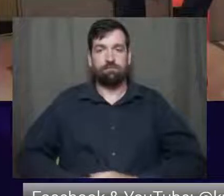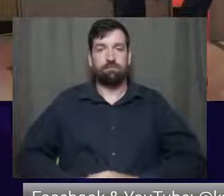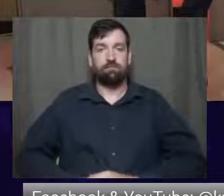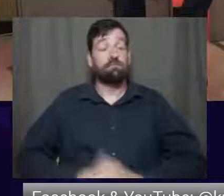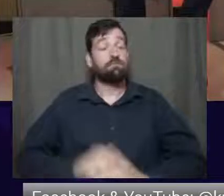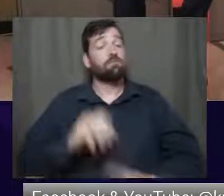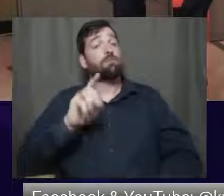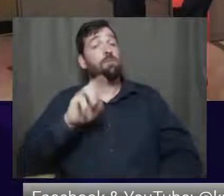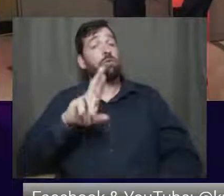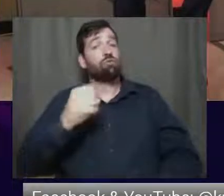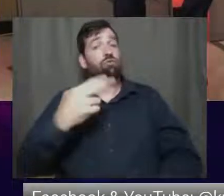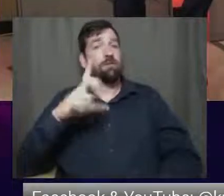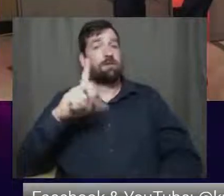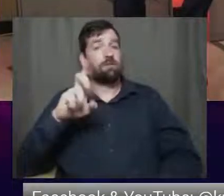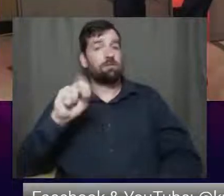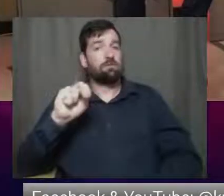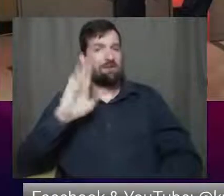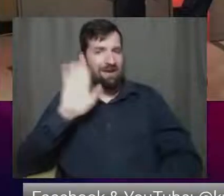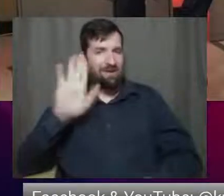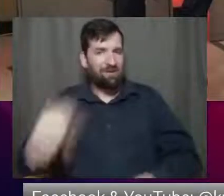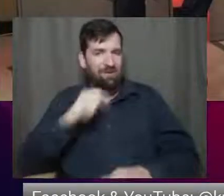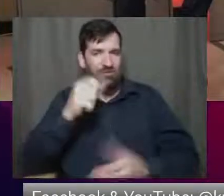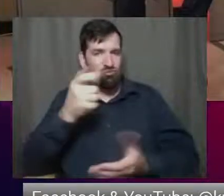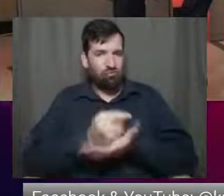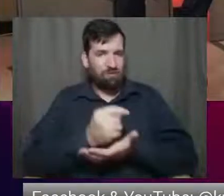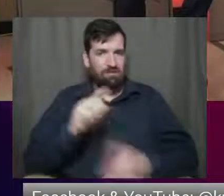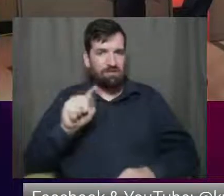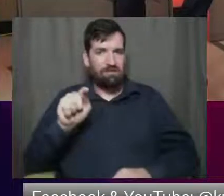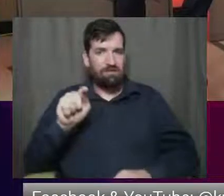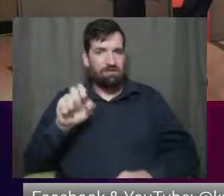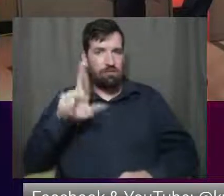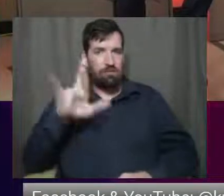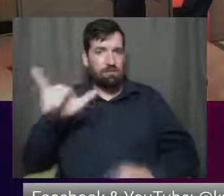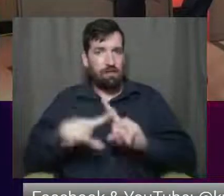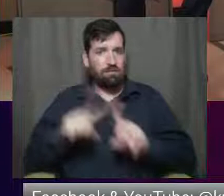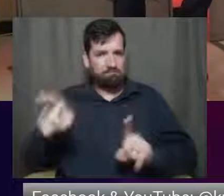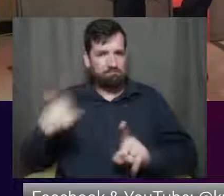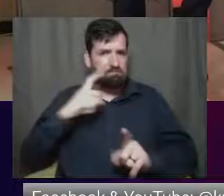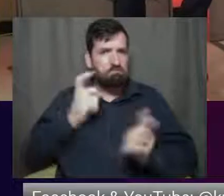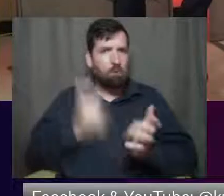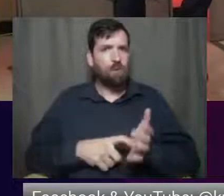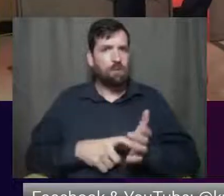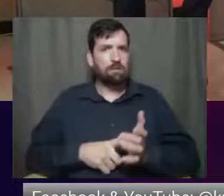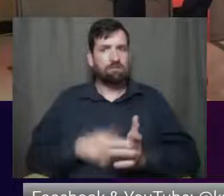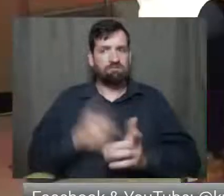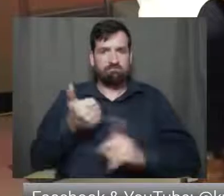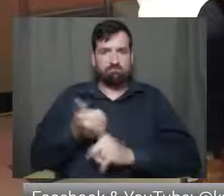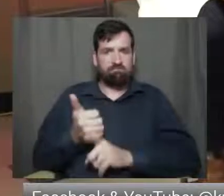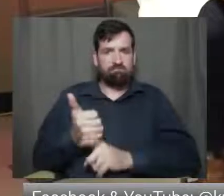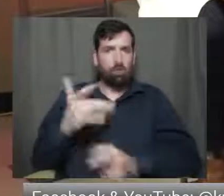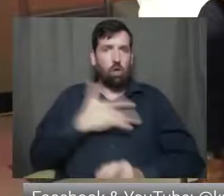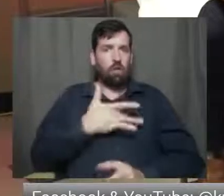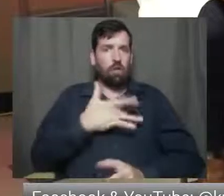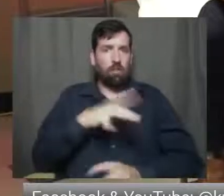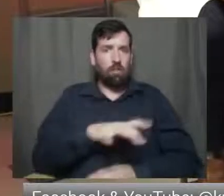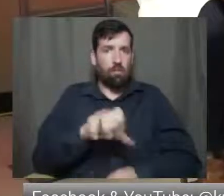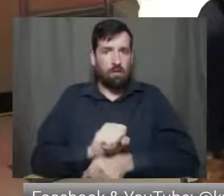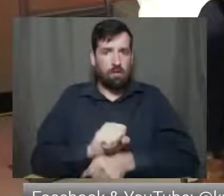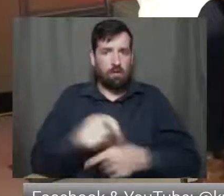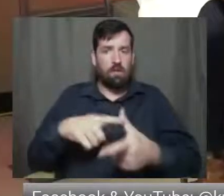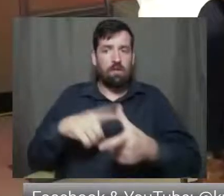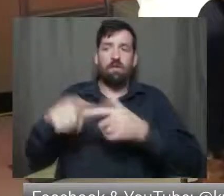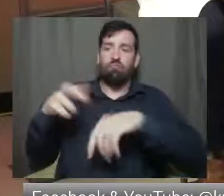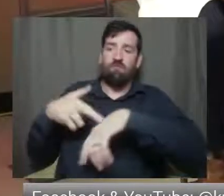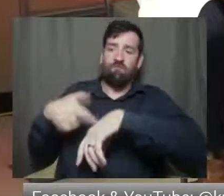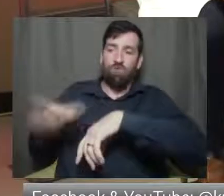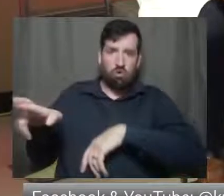didn't treat Terry, but it kind of goes back to what you said. So you would notice that in a cardiology appointment, and then you would refer them if you thought they had some